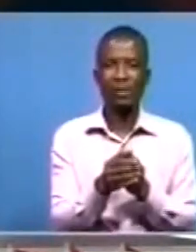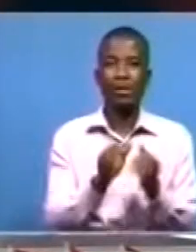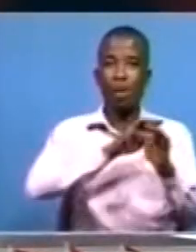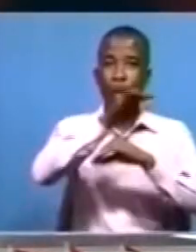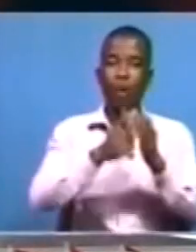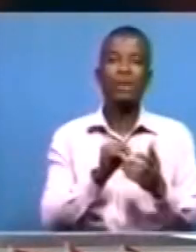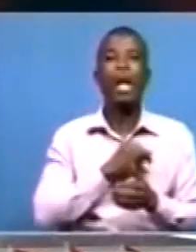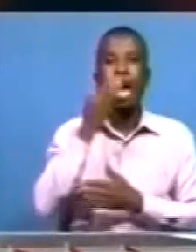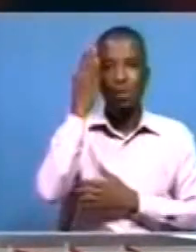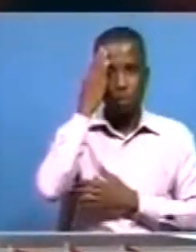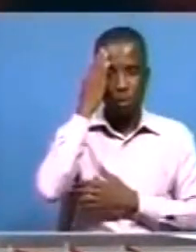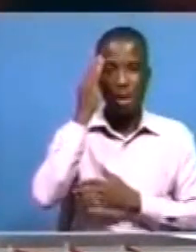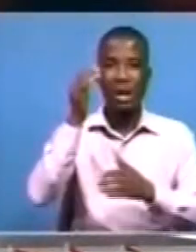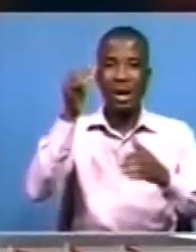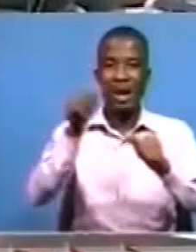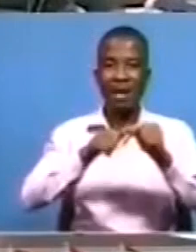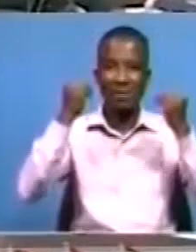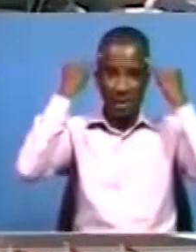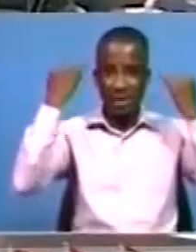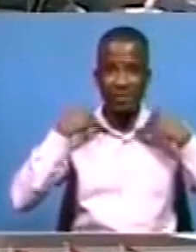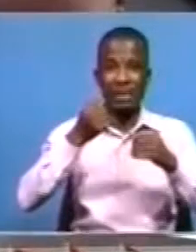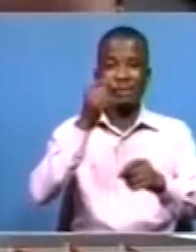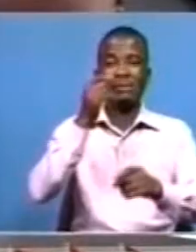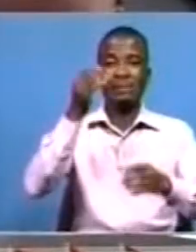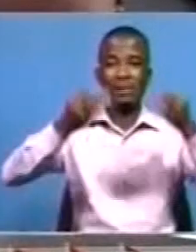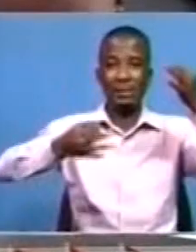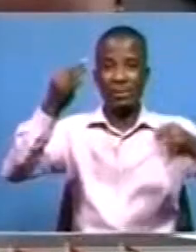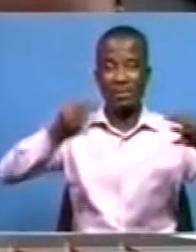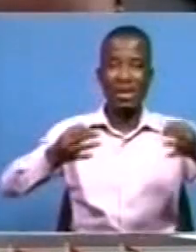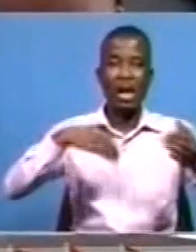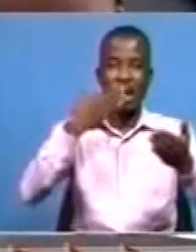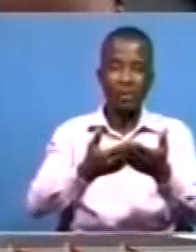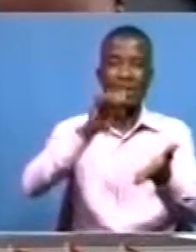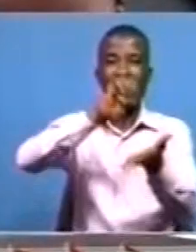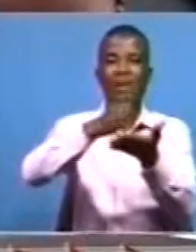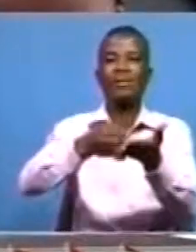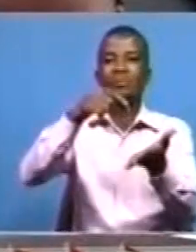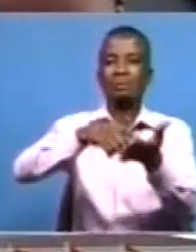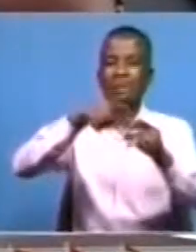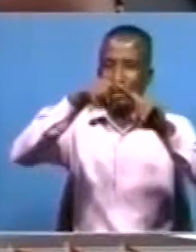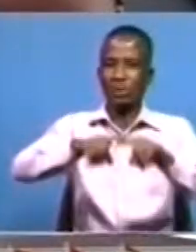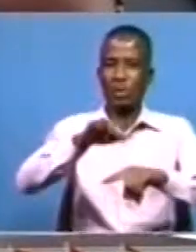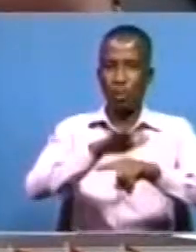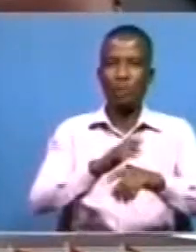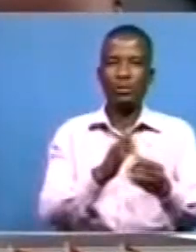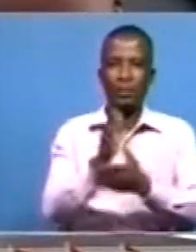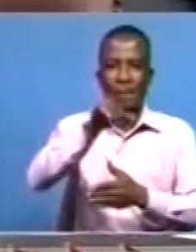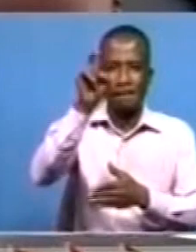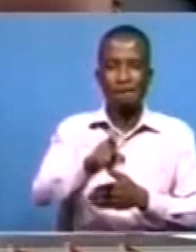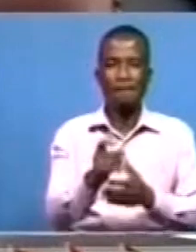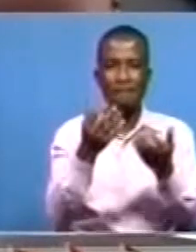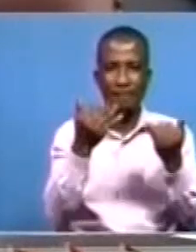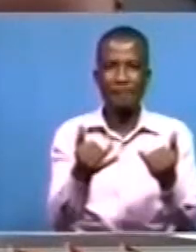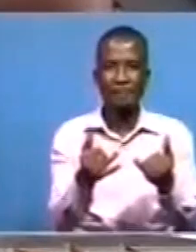at once that for all I know, virtually every judgment on this earth arrived at as a result of evidence gathered from several sources can be